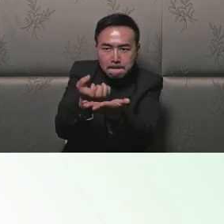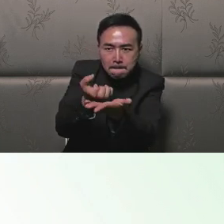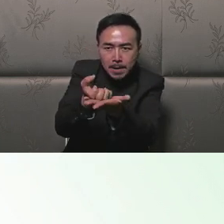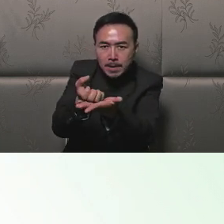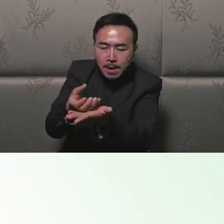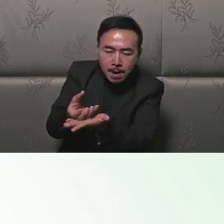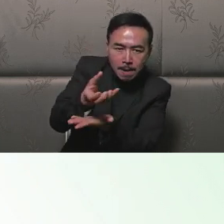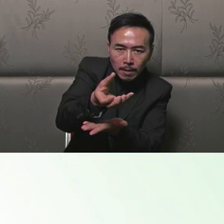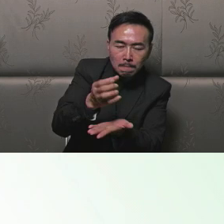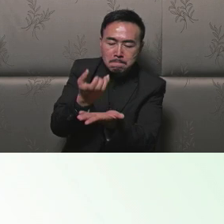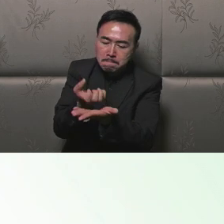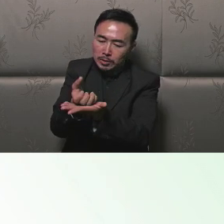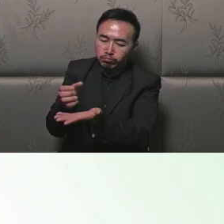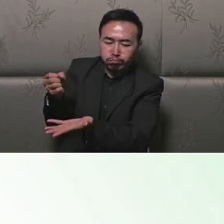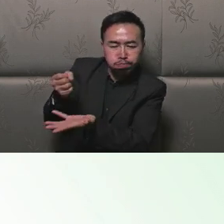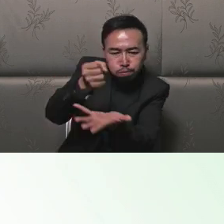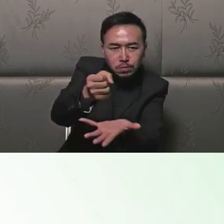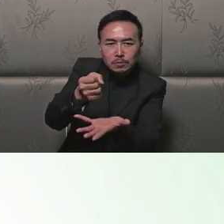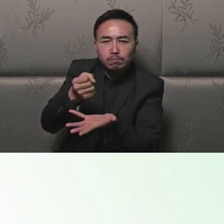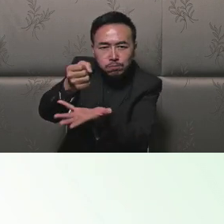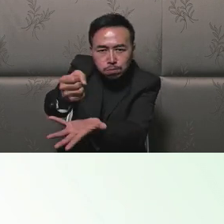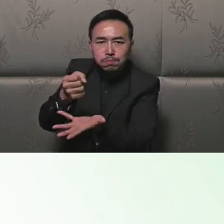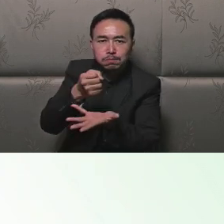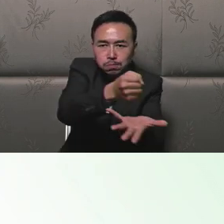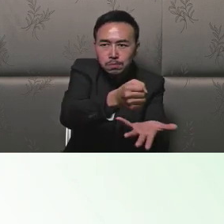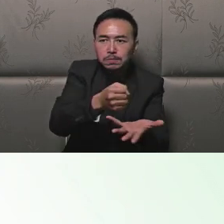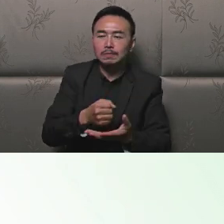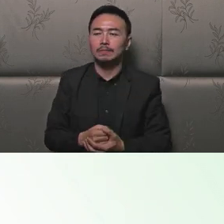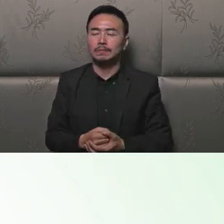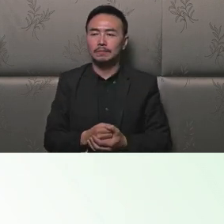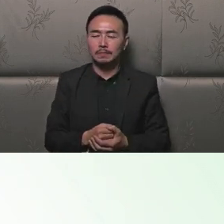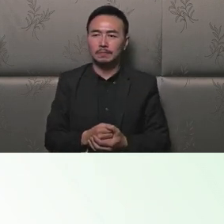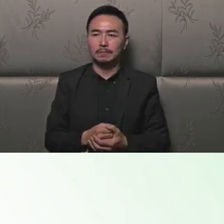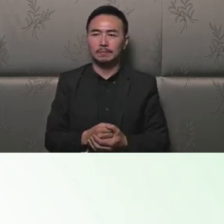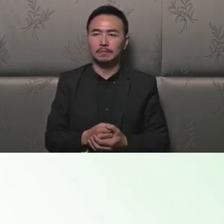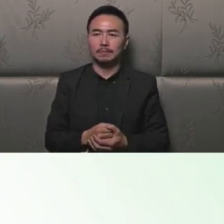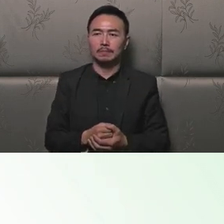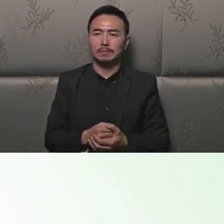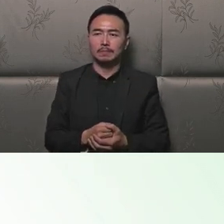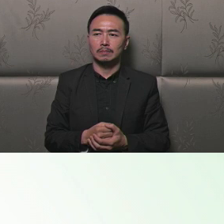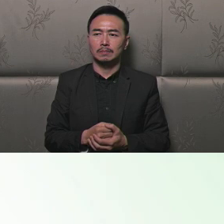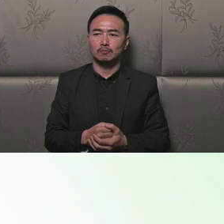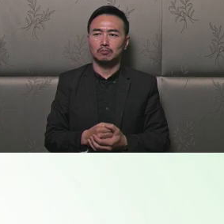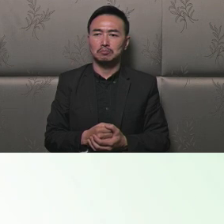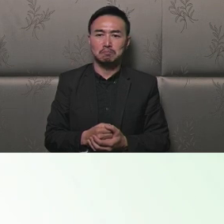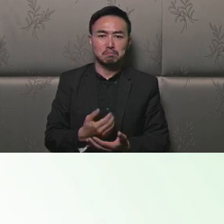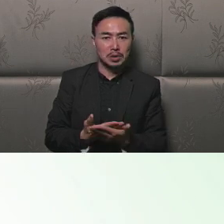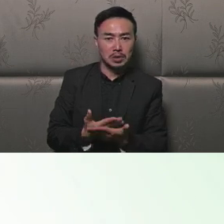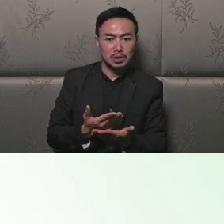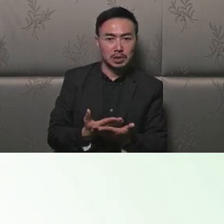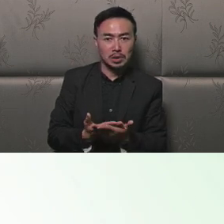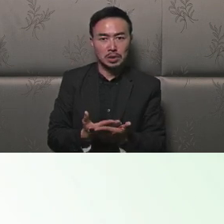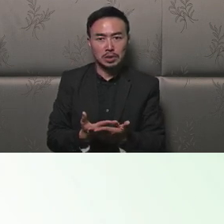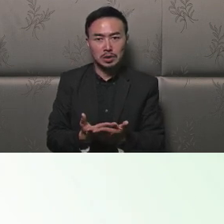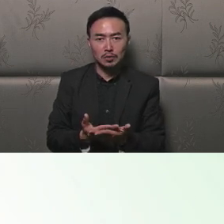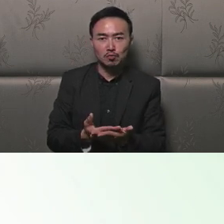use a little bit of a cash support, particularly at the primary level, and particularly with girls, to be able to